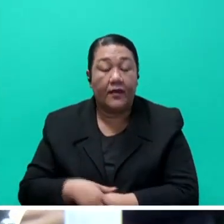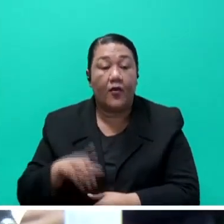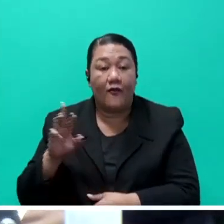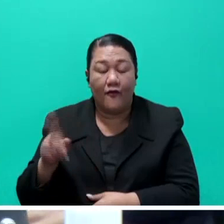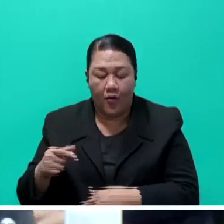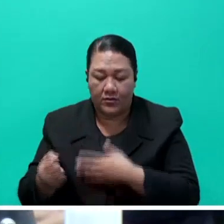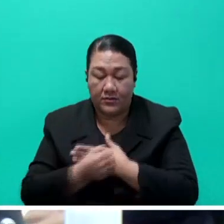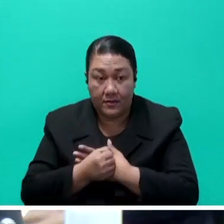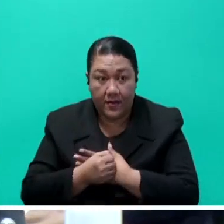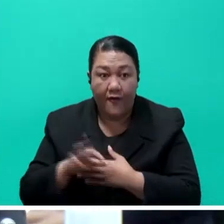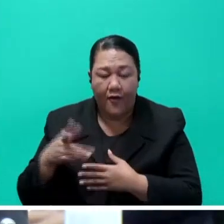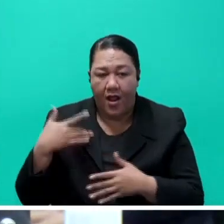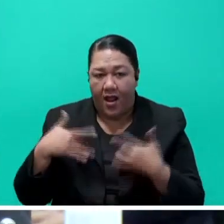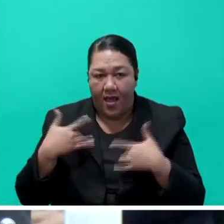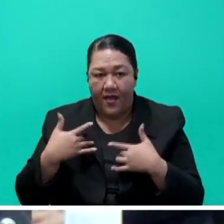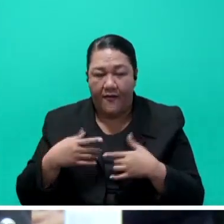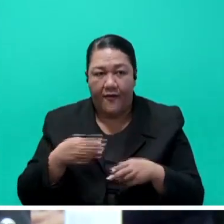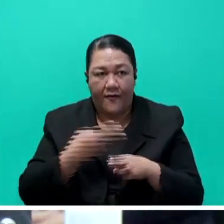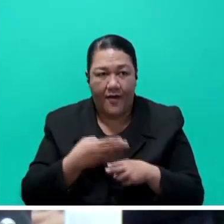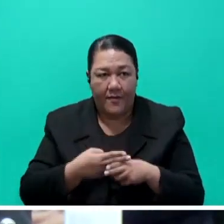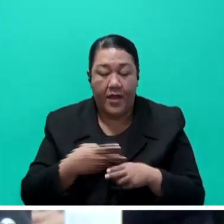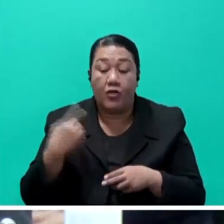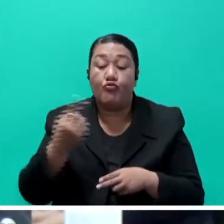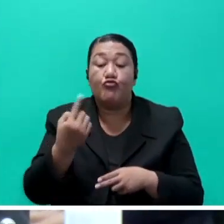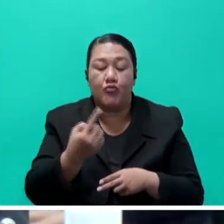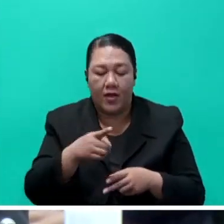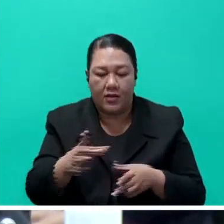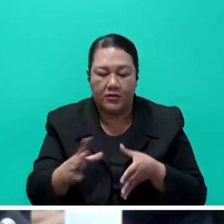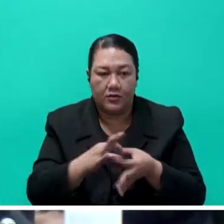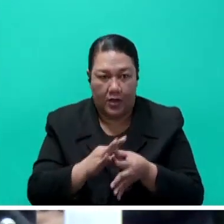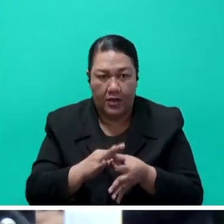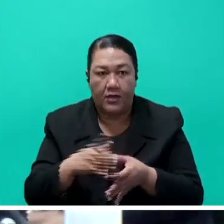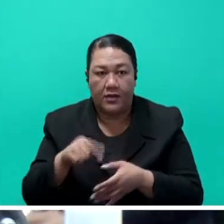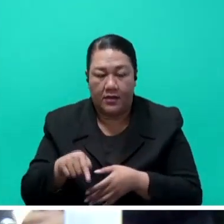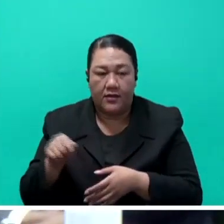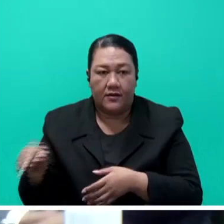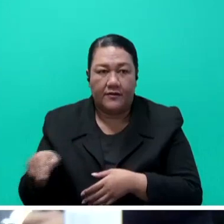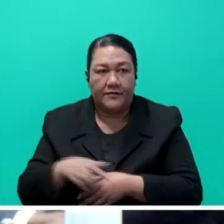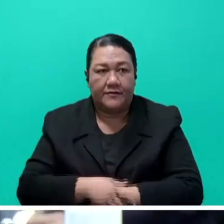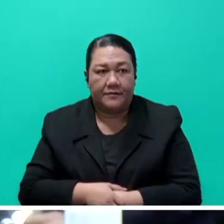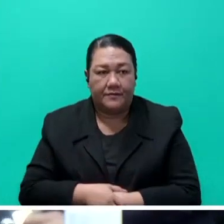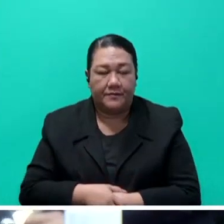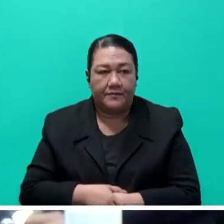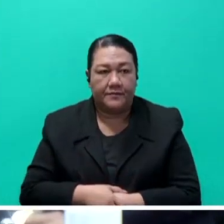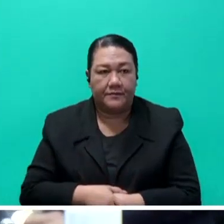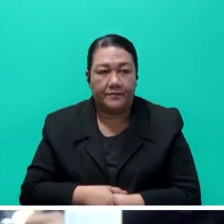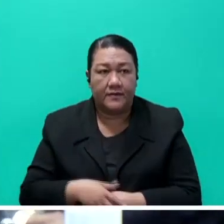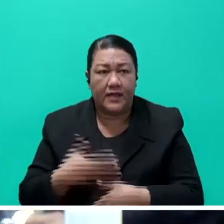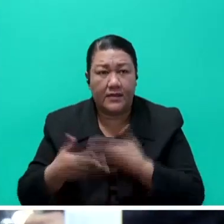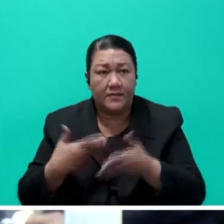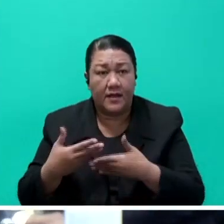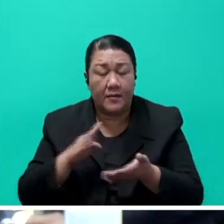of the livelihoods of our farmers and those associated with the industry. As I explained on Monday, Mr. Speaker said, the sugar industry